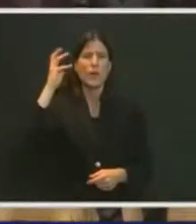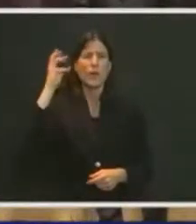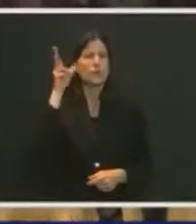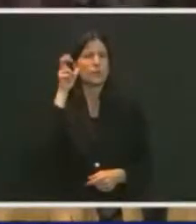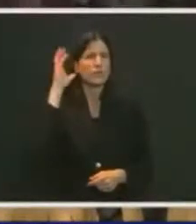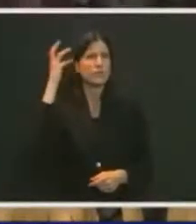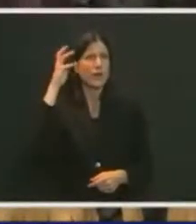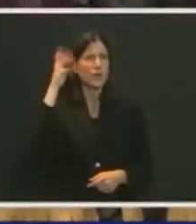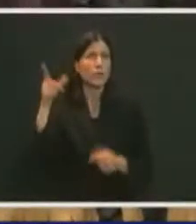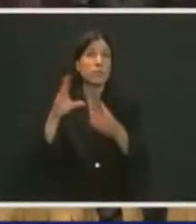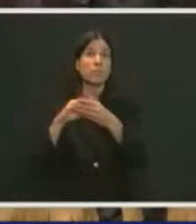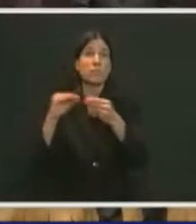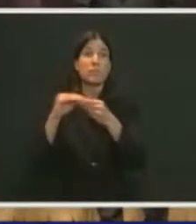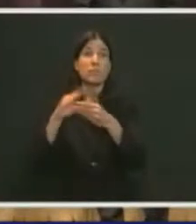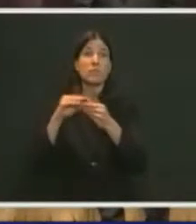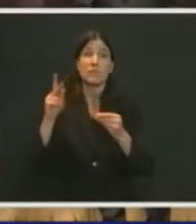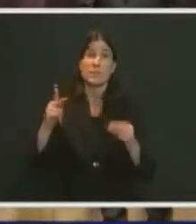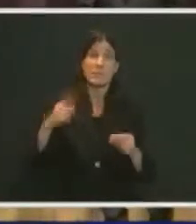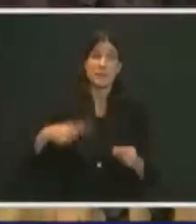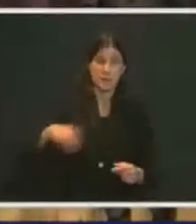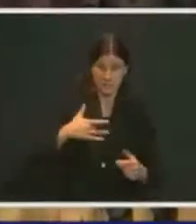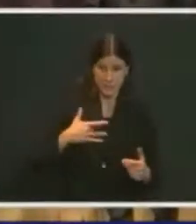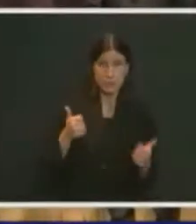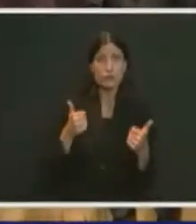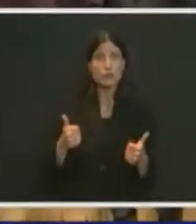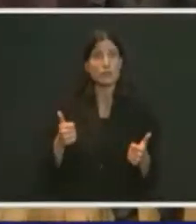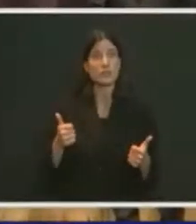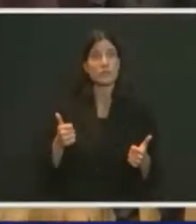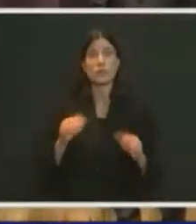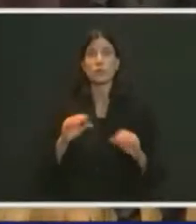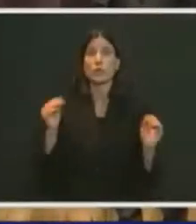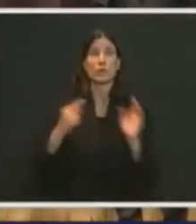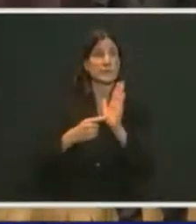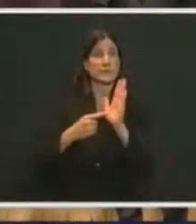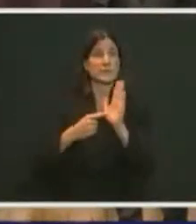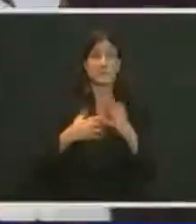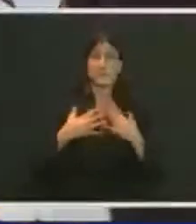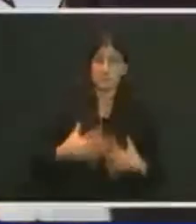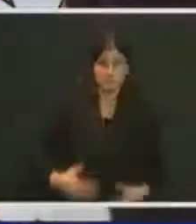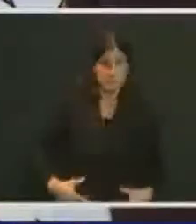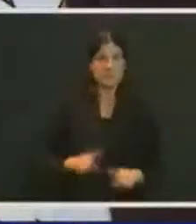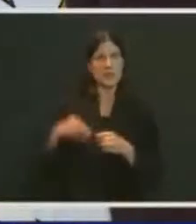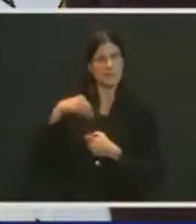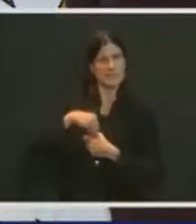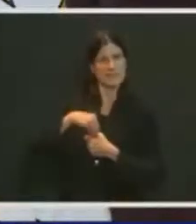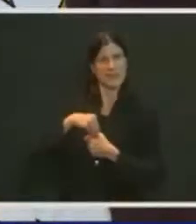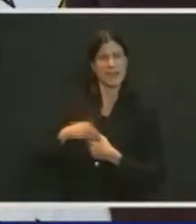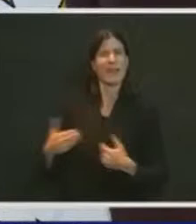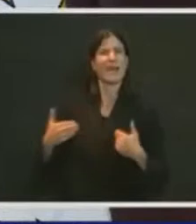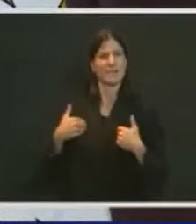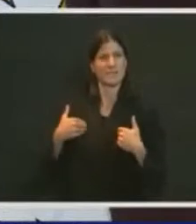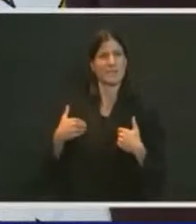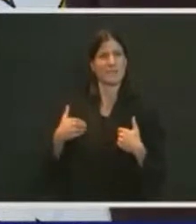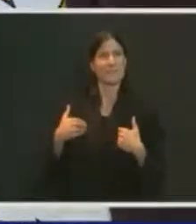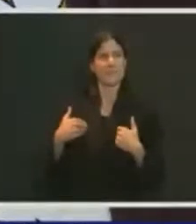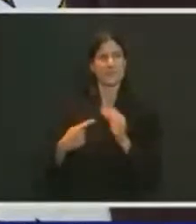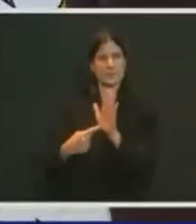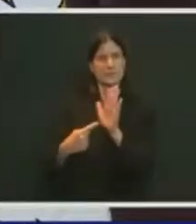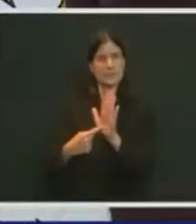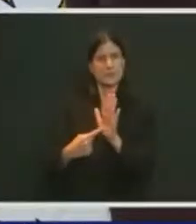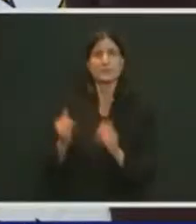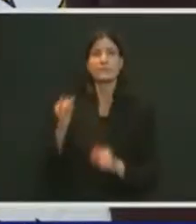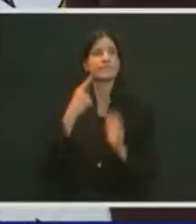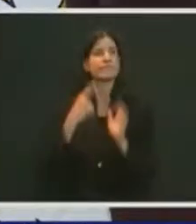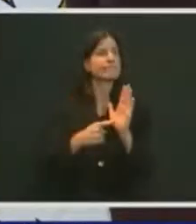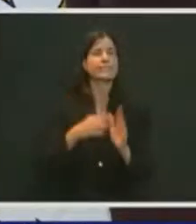though they no longer have symptoms and even though they feel fully recovered. Other illnesses such as mono, that can come up in your system even when you don't have active